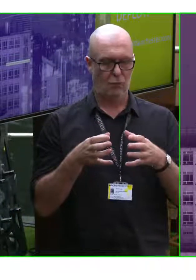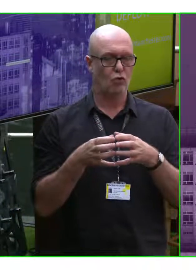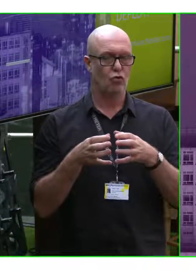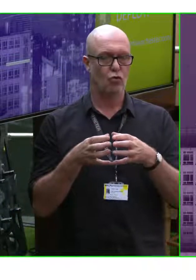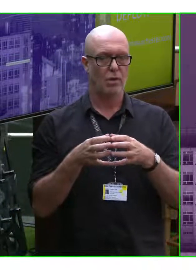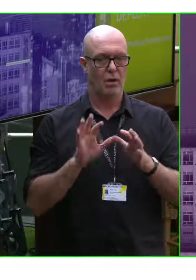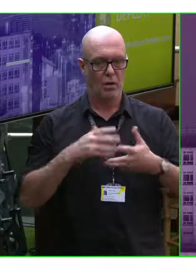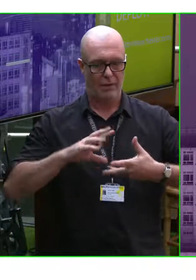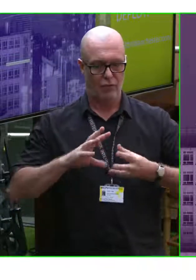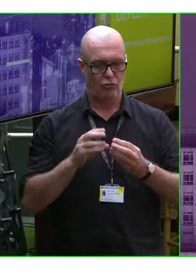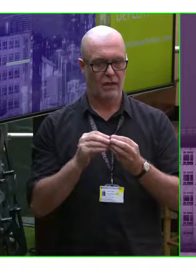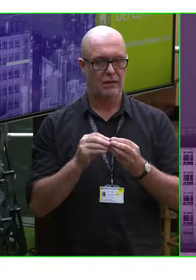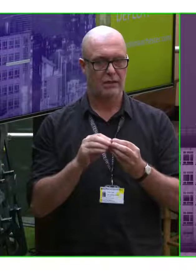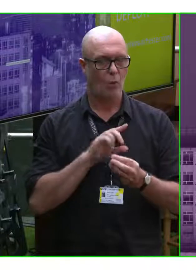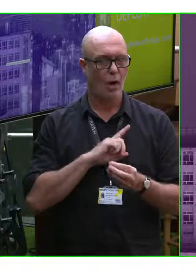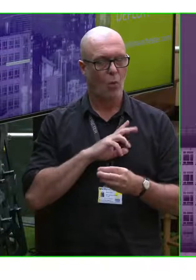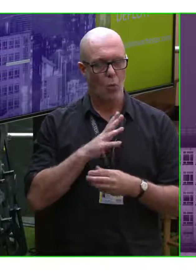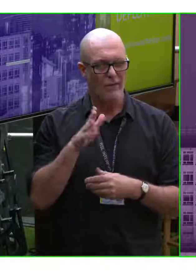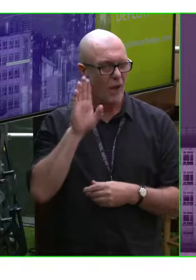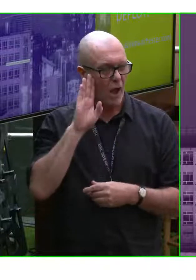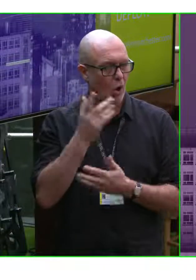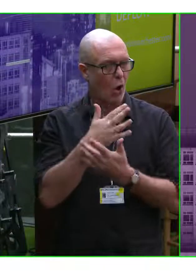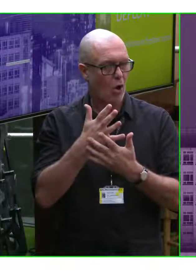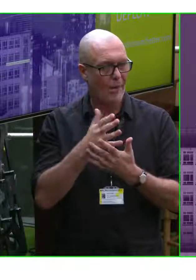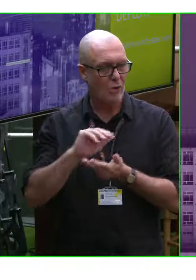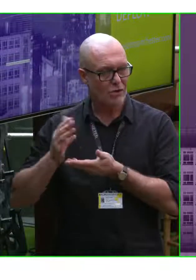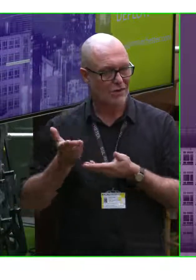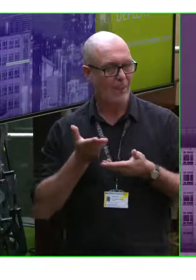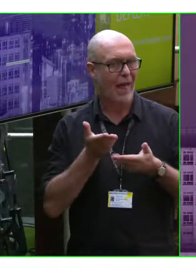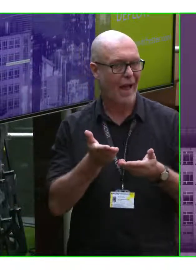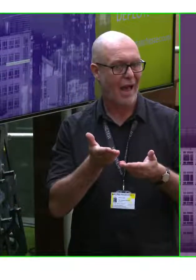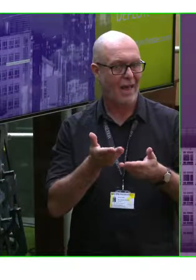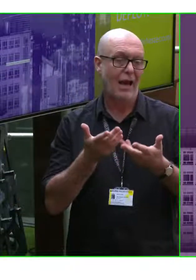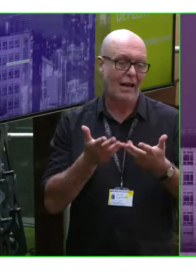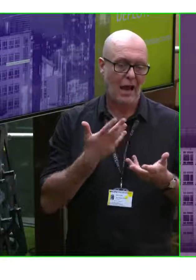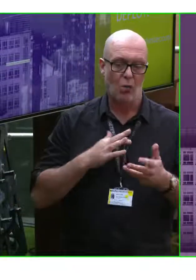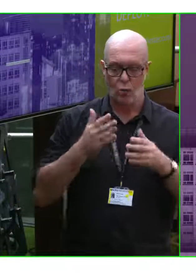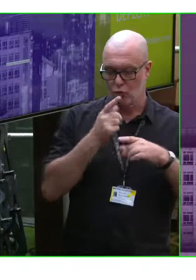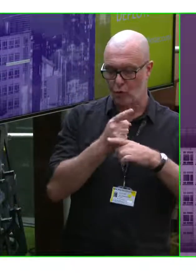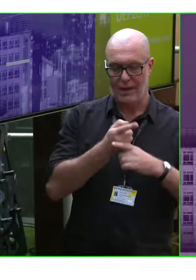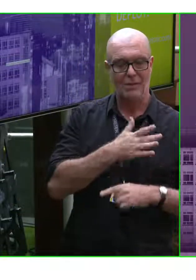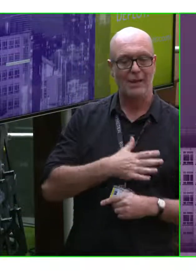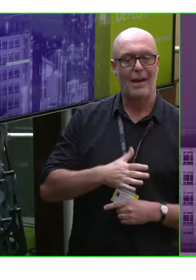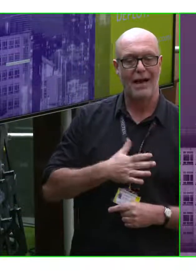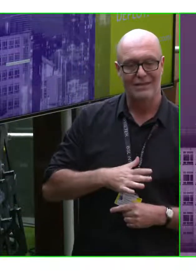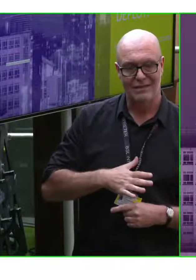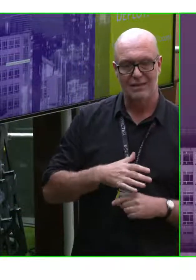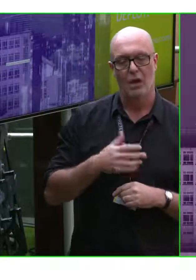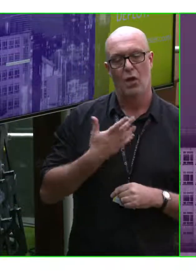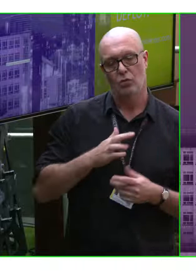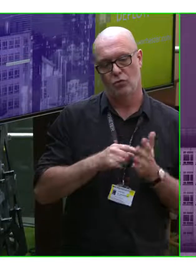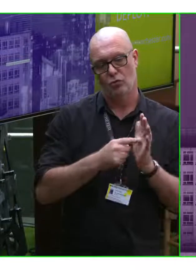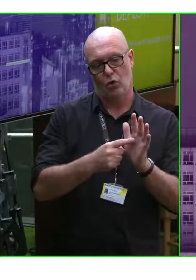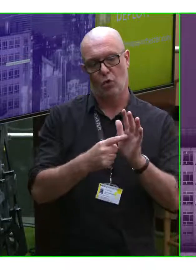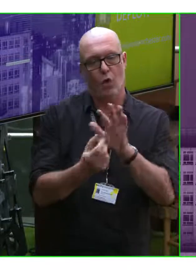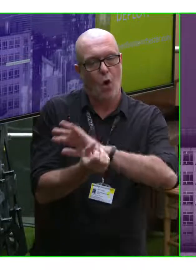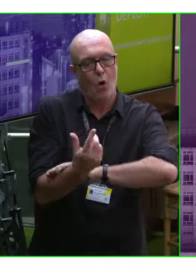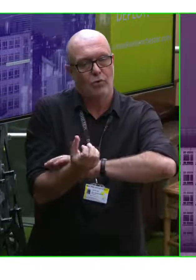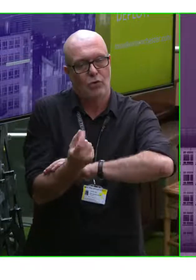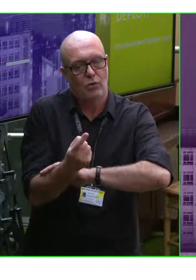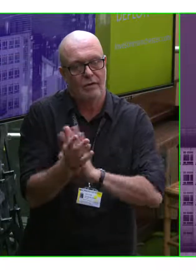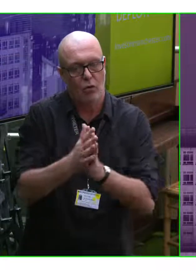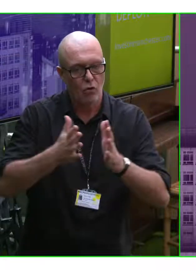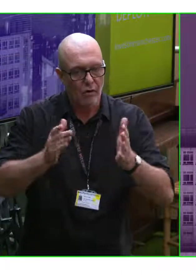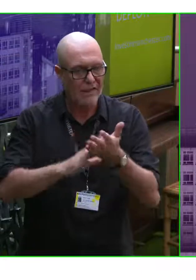because we've heard a lot about the supply side of hydrogen. Now this is really down to the demand side, and to really showcase that opportunity for Greater Manchester and the